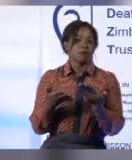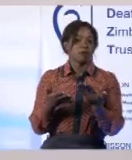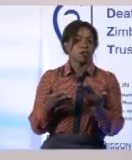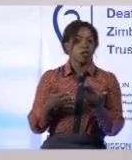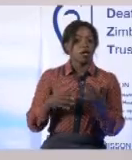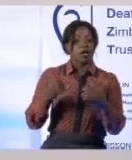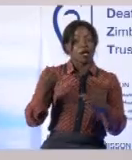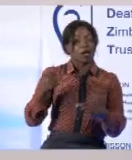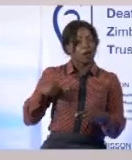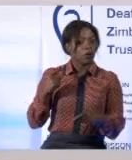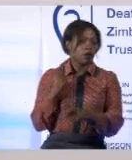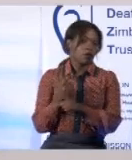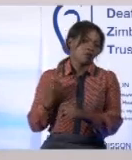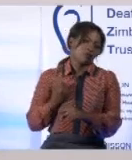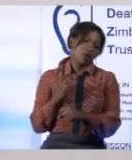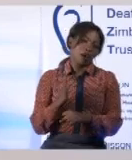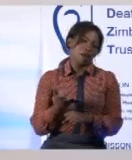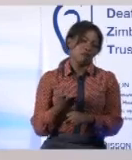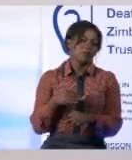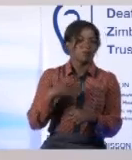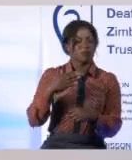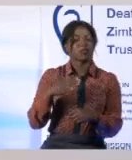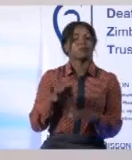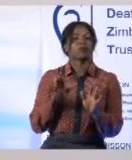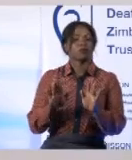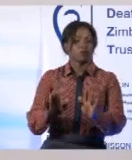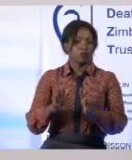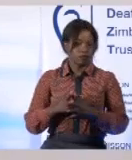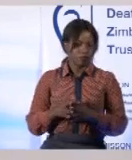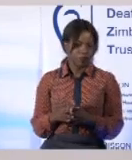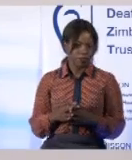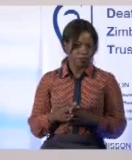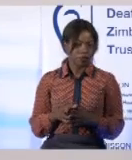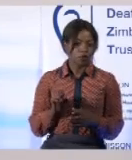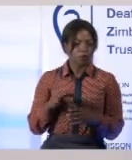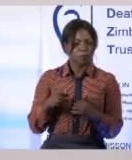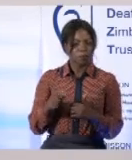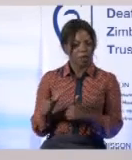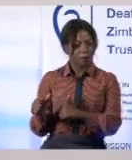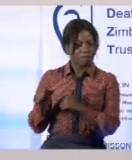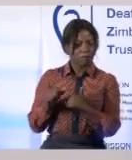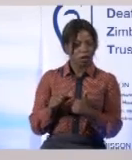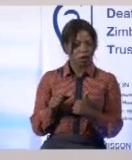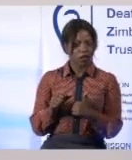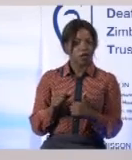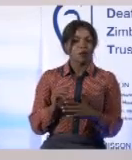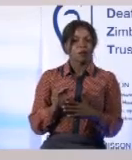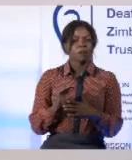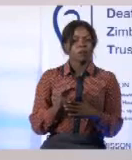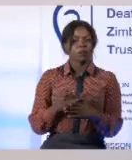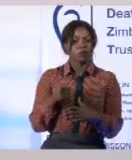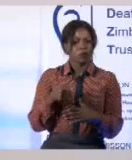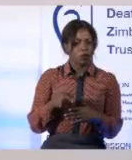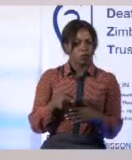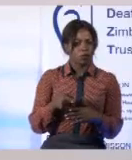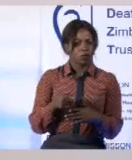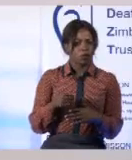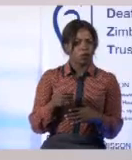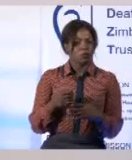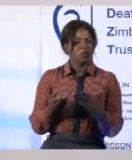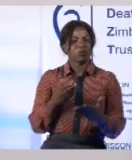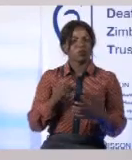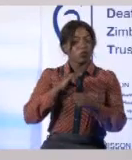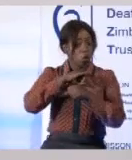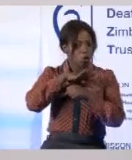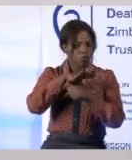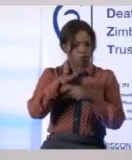Mm. Now you talked, you mentioned it earlier, very briefly, and I want to come back to it. You said that if it went for the ongoing pandemic, if it